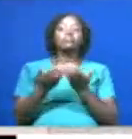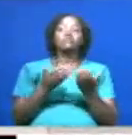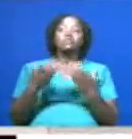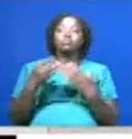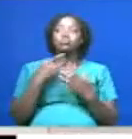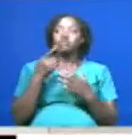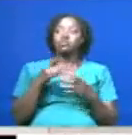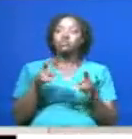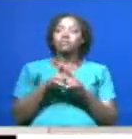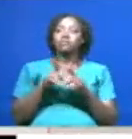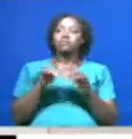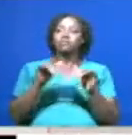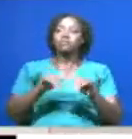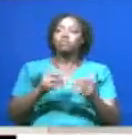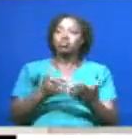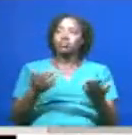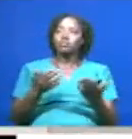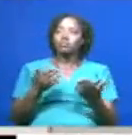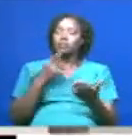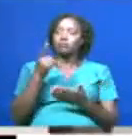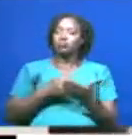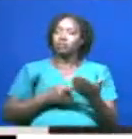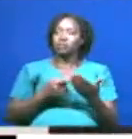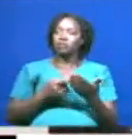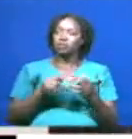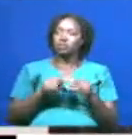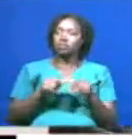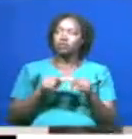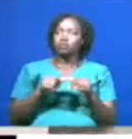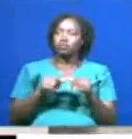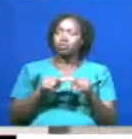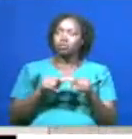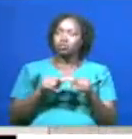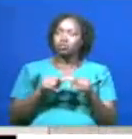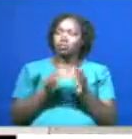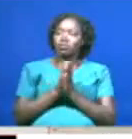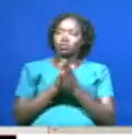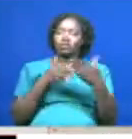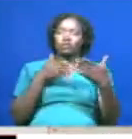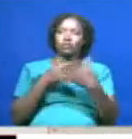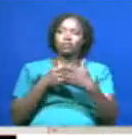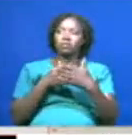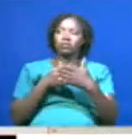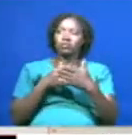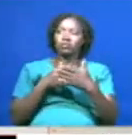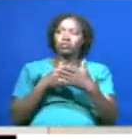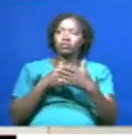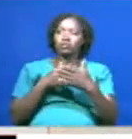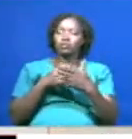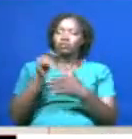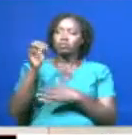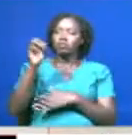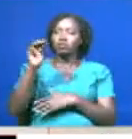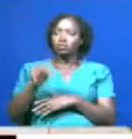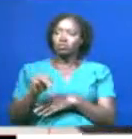here and we're still seeing what is going on at the Central Business District, just at the junction at Tom Mboya and Haile Selassie. We've